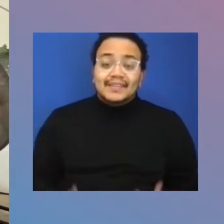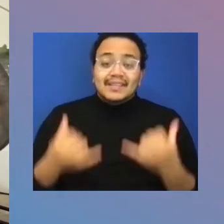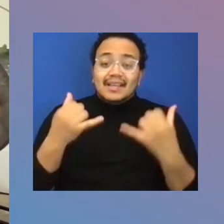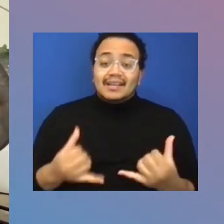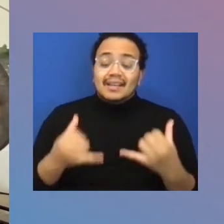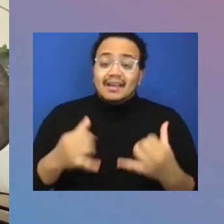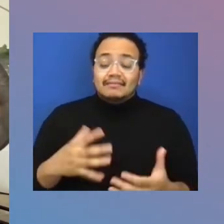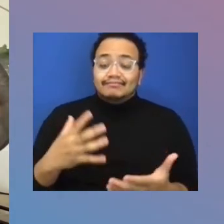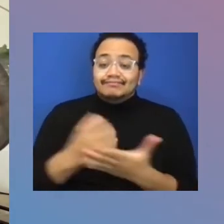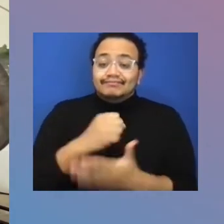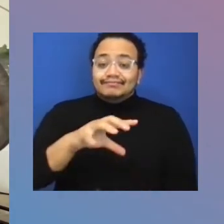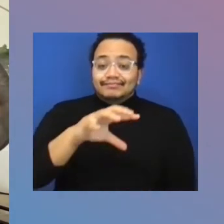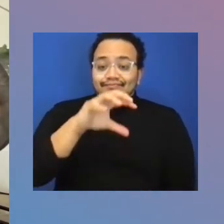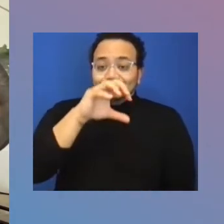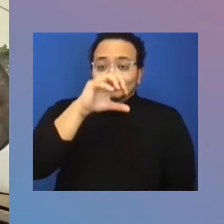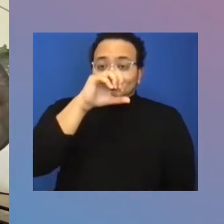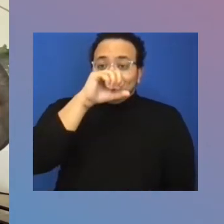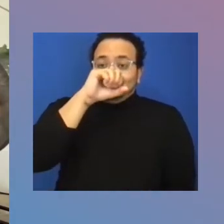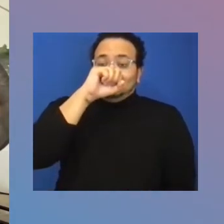breath in